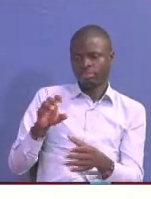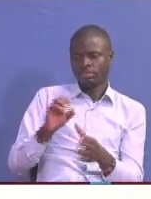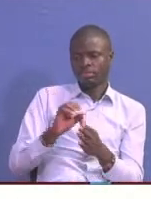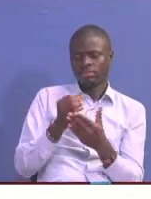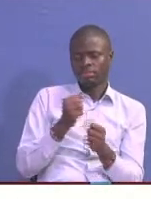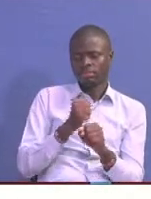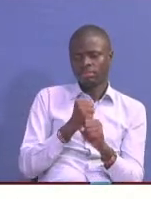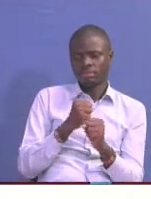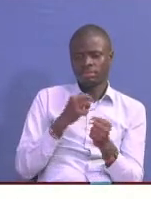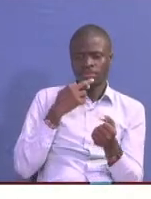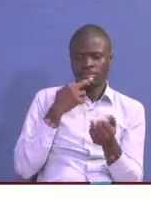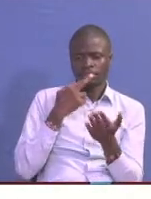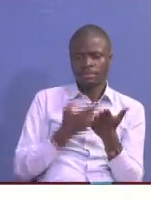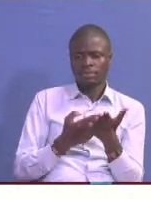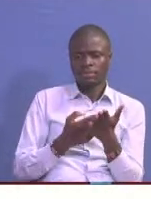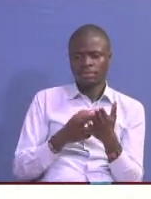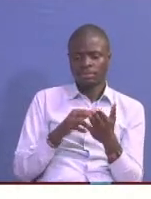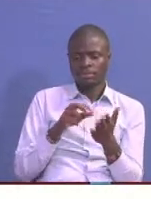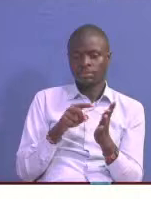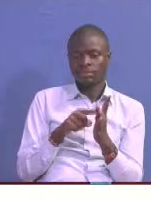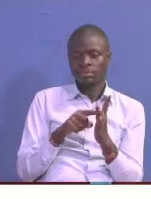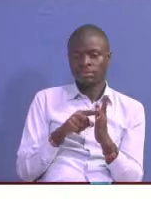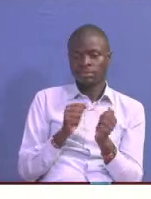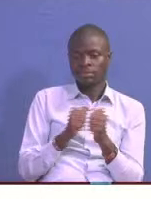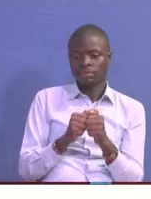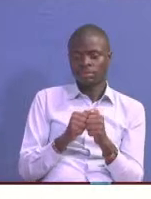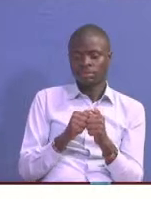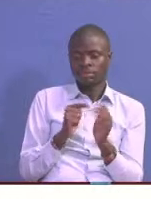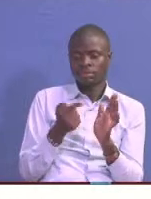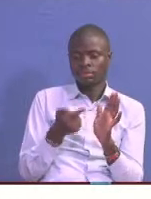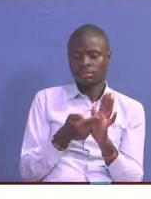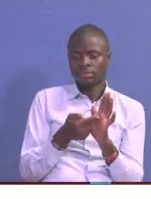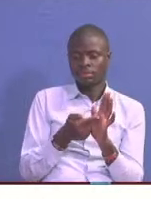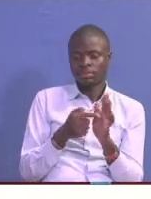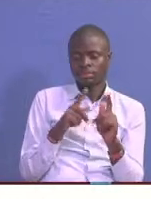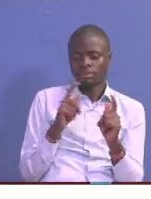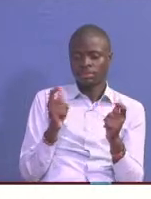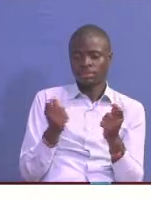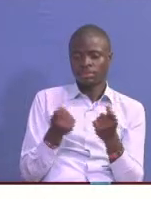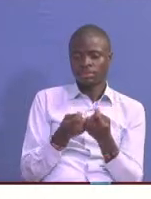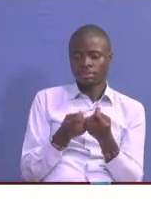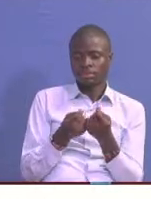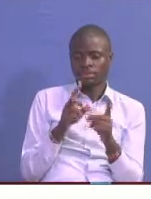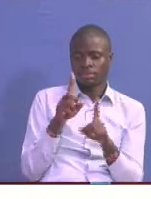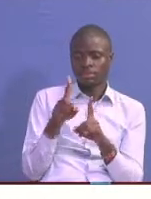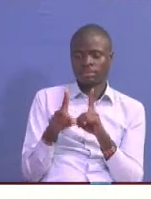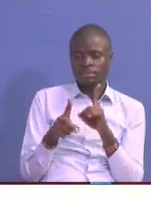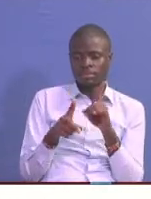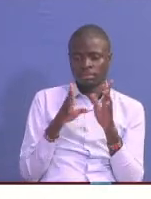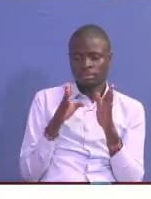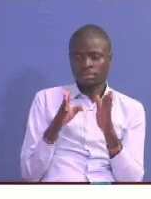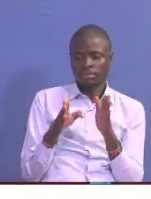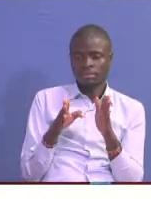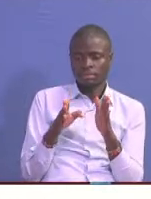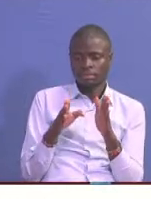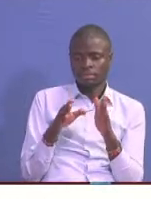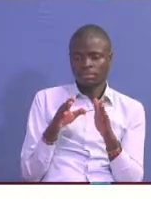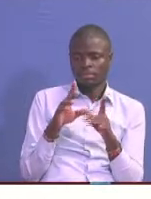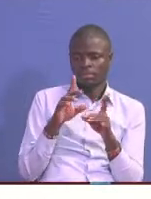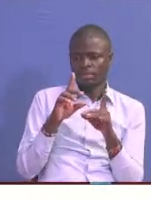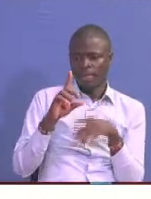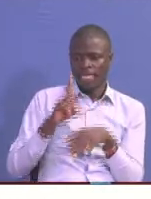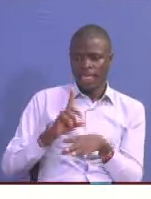remarks. And I'll start with this team here directly facing us.